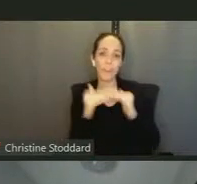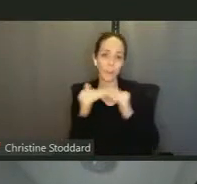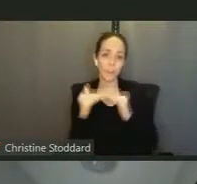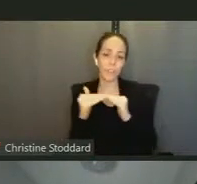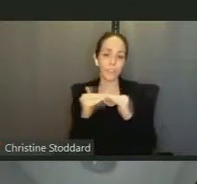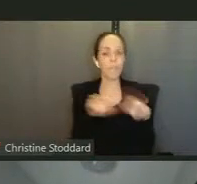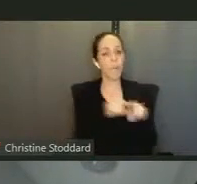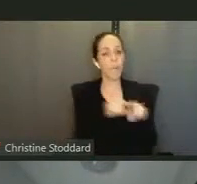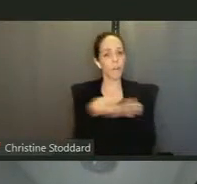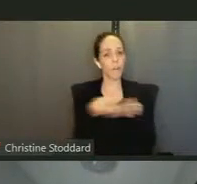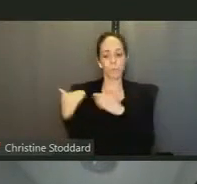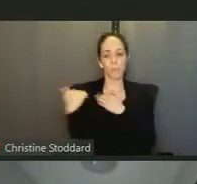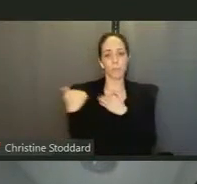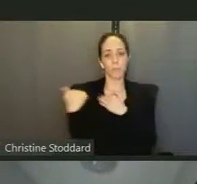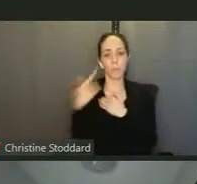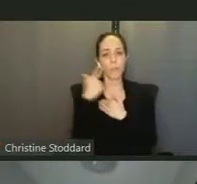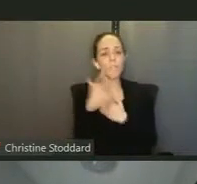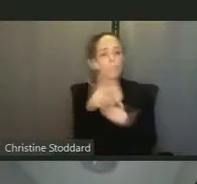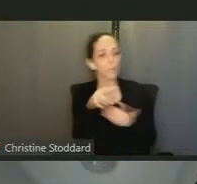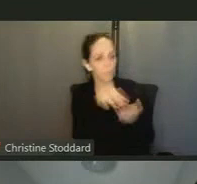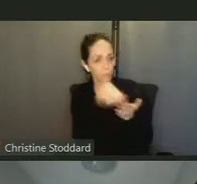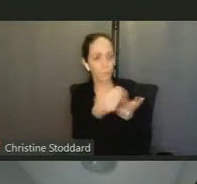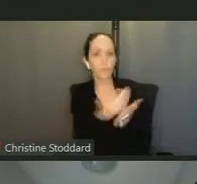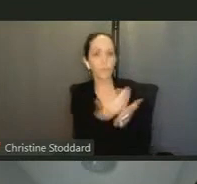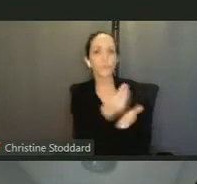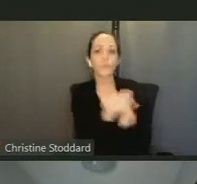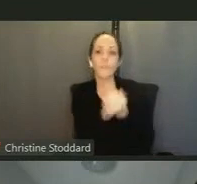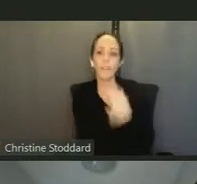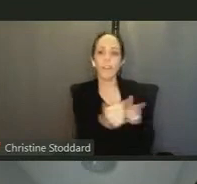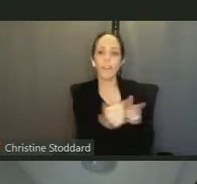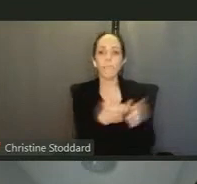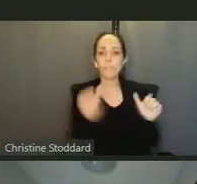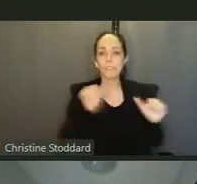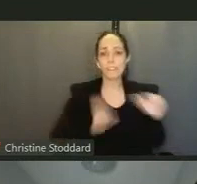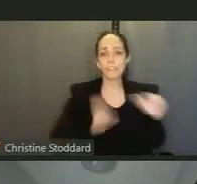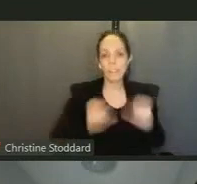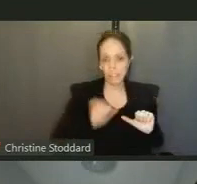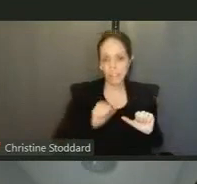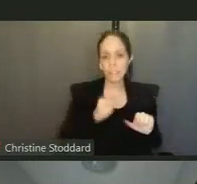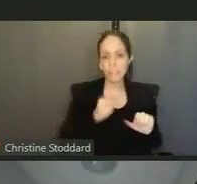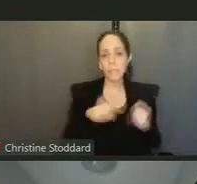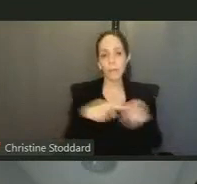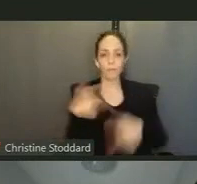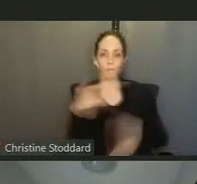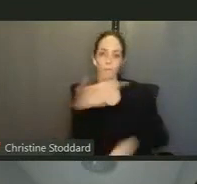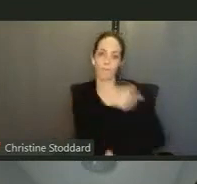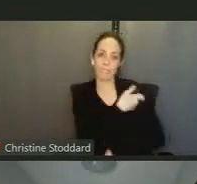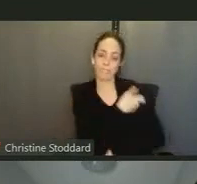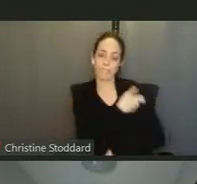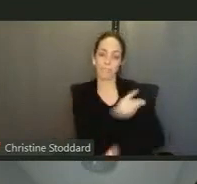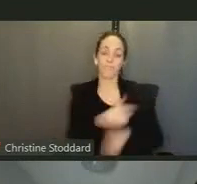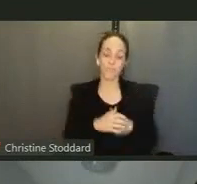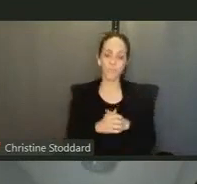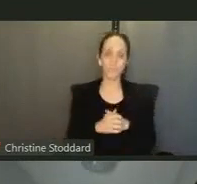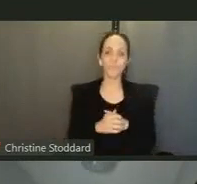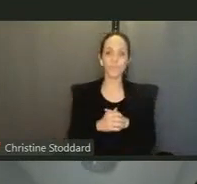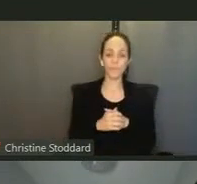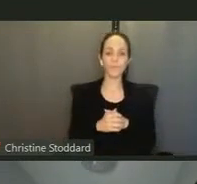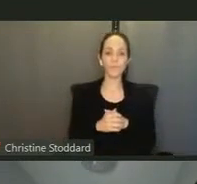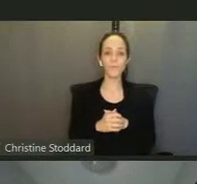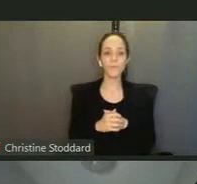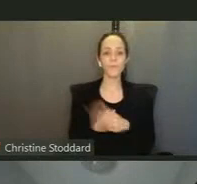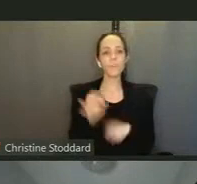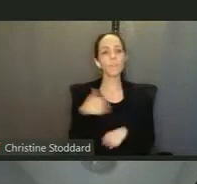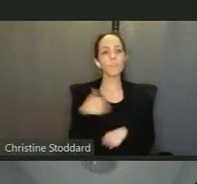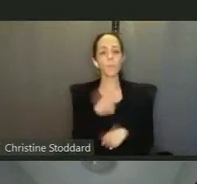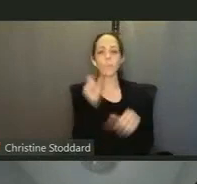responsibility to listen and be guided by the science of public health and epidemiology. And I think as we continue to do our part in helping to get